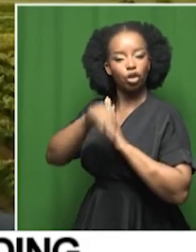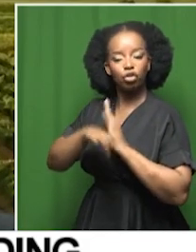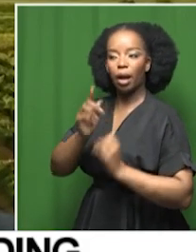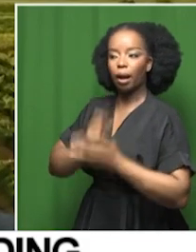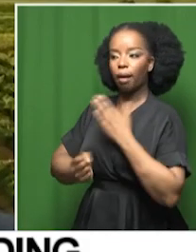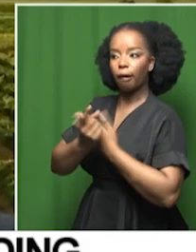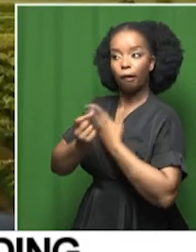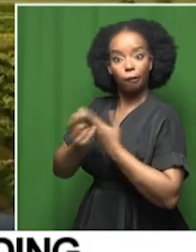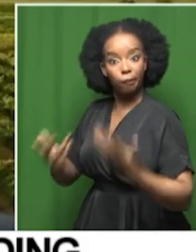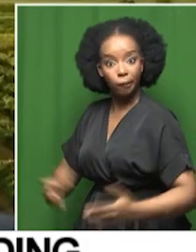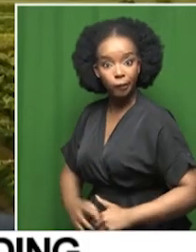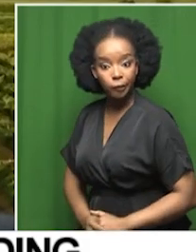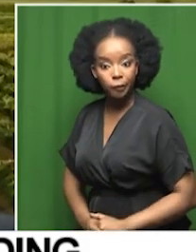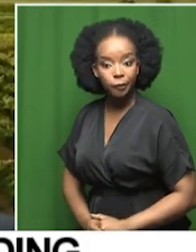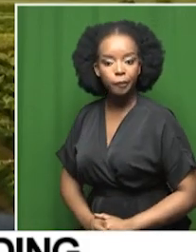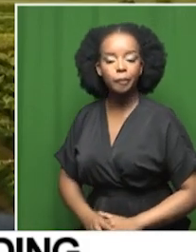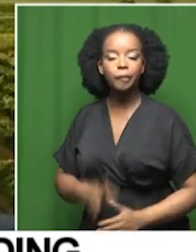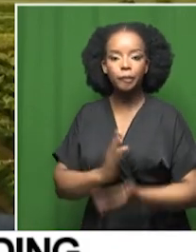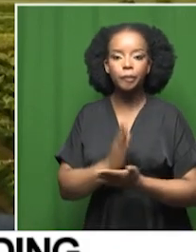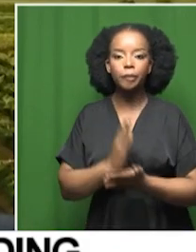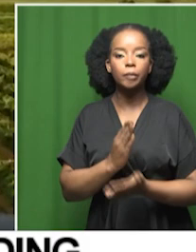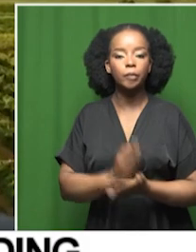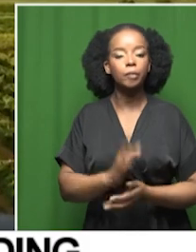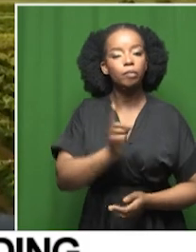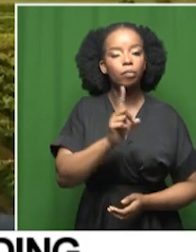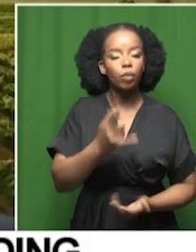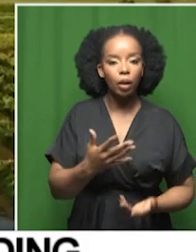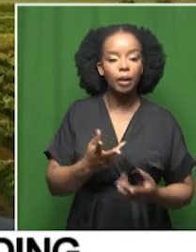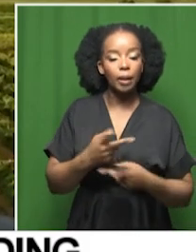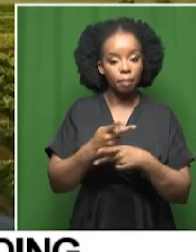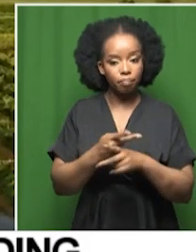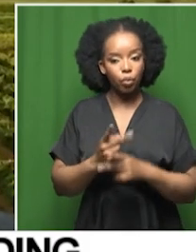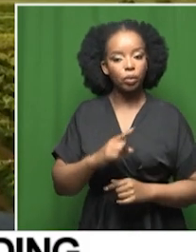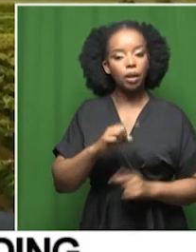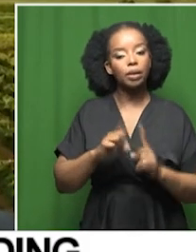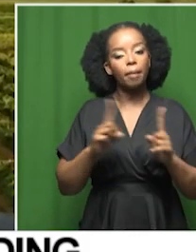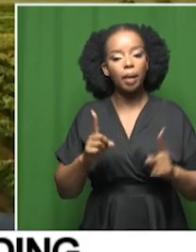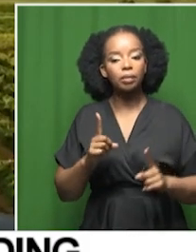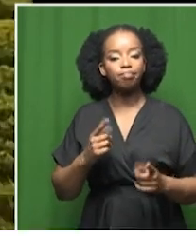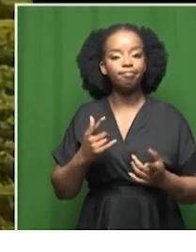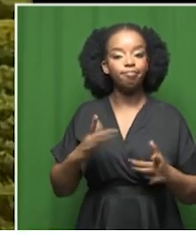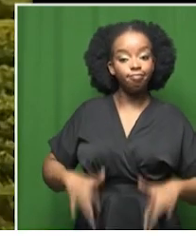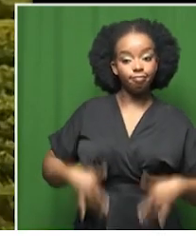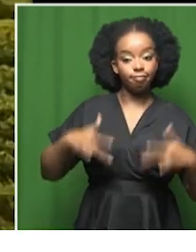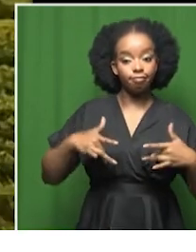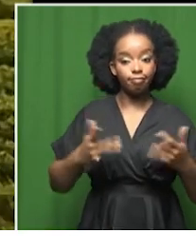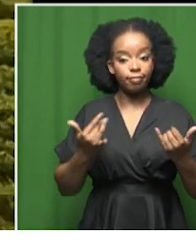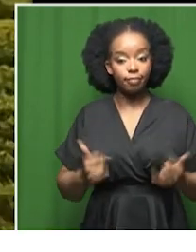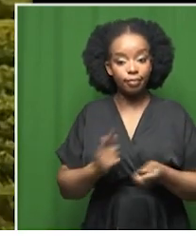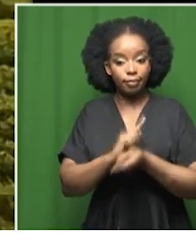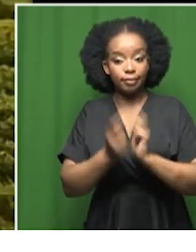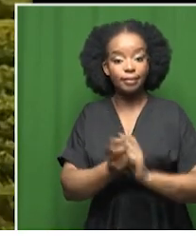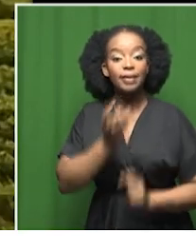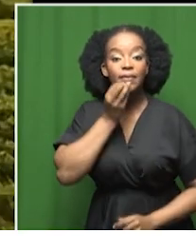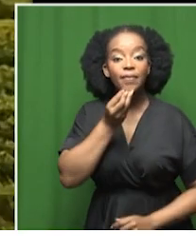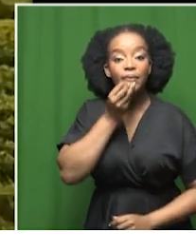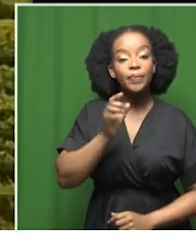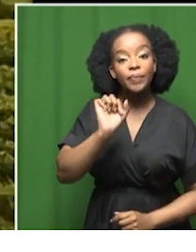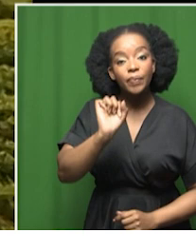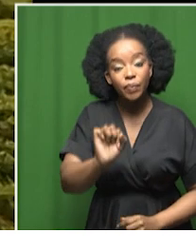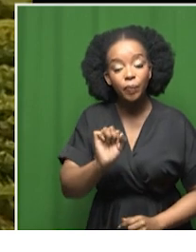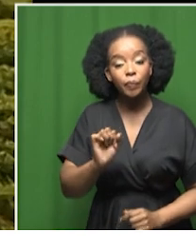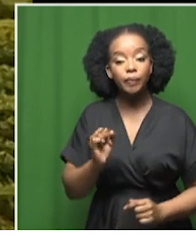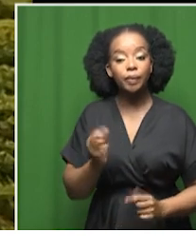It would differ completely from product to product. Certain products have a shorter turnaround time or lifespan than others. Your basic food staples, such as, of